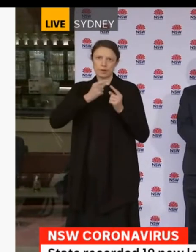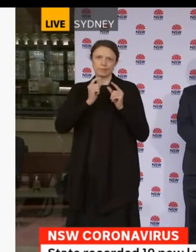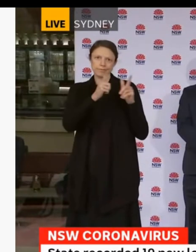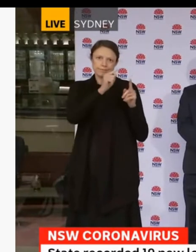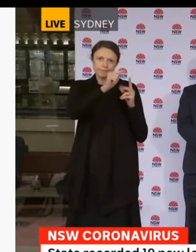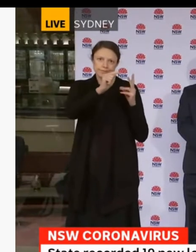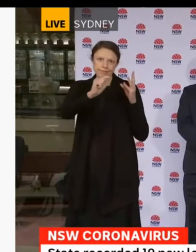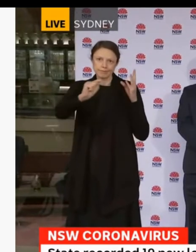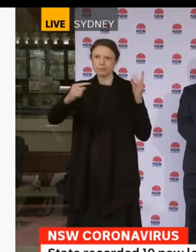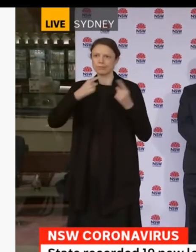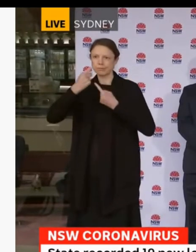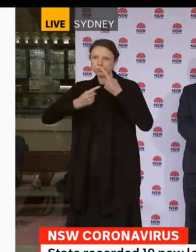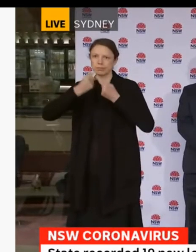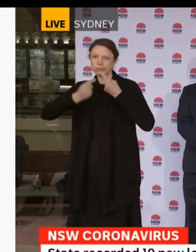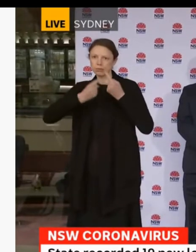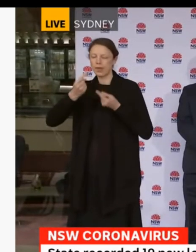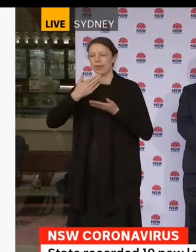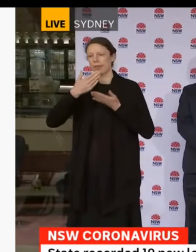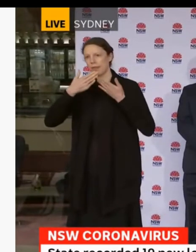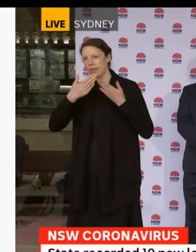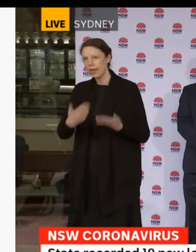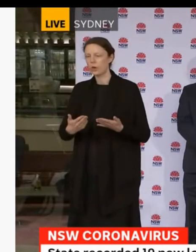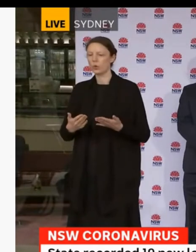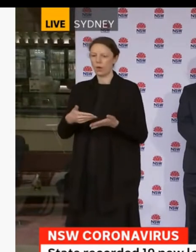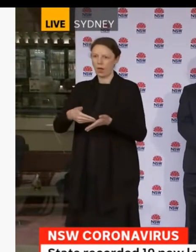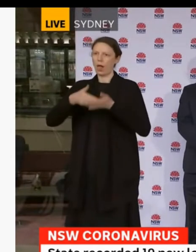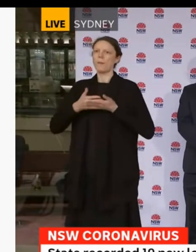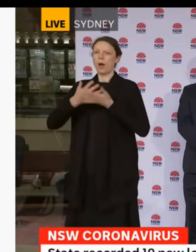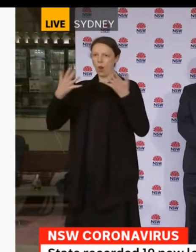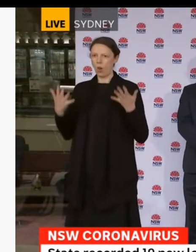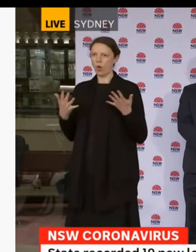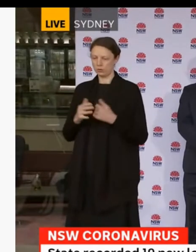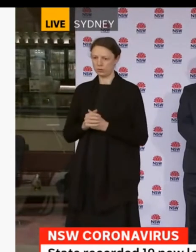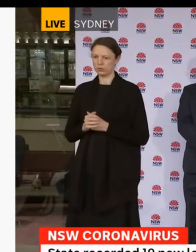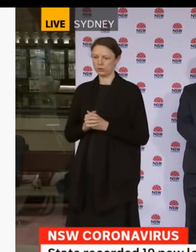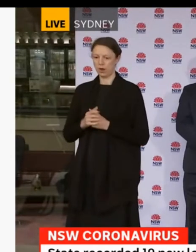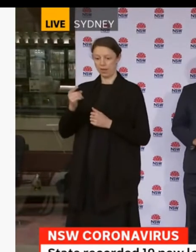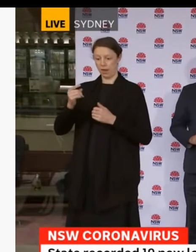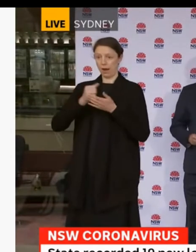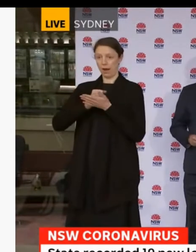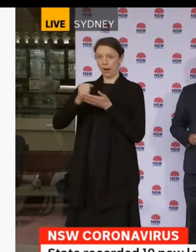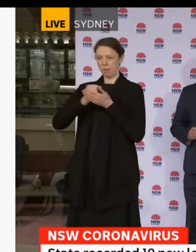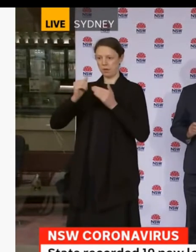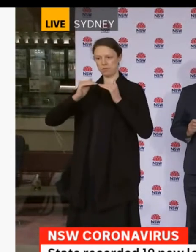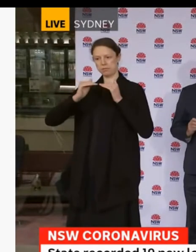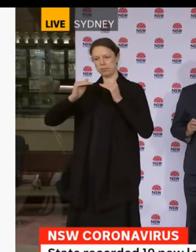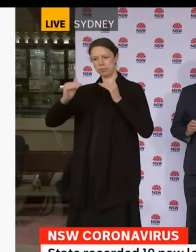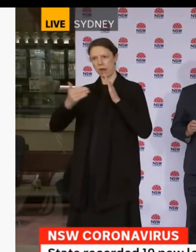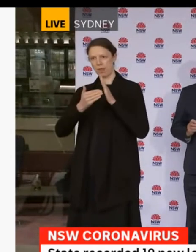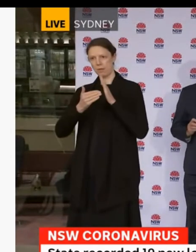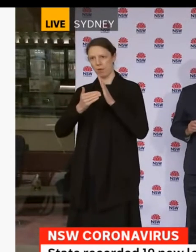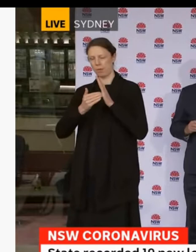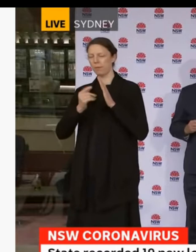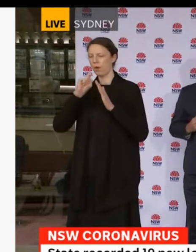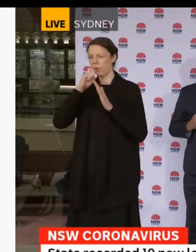transmission. Whilst these numbers are stable, they do have the potential, as Dr. Chant and I have said, to bounce around. We anticipate that